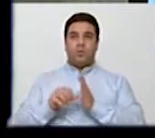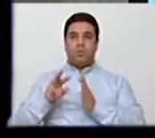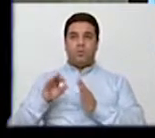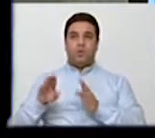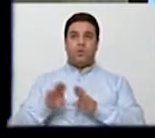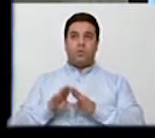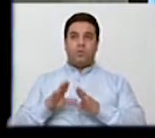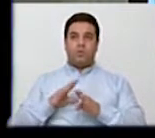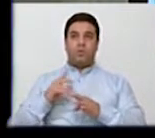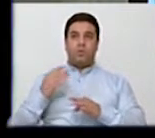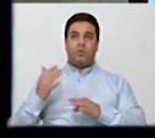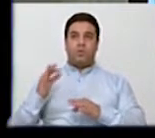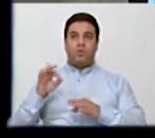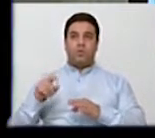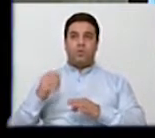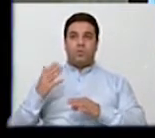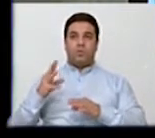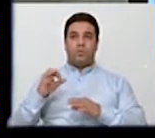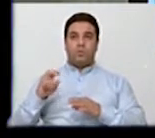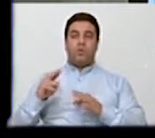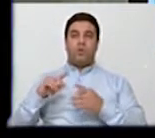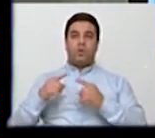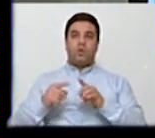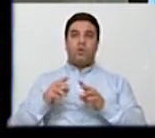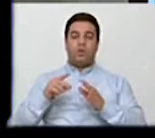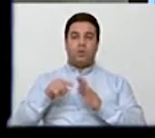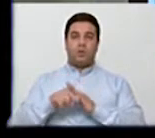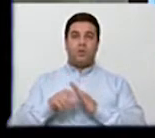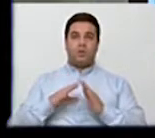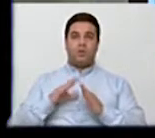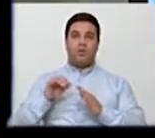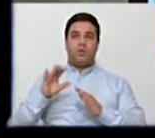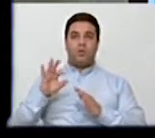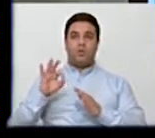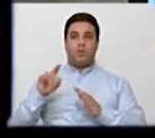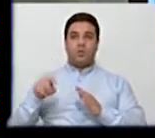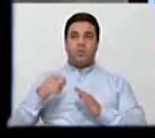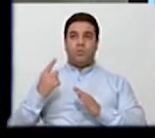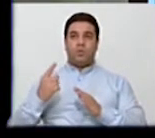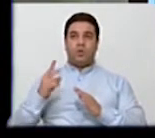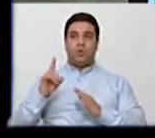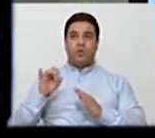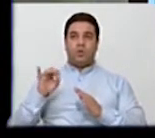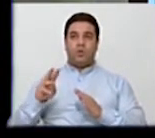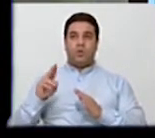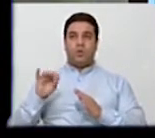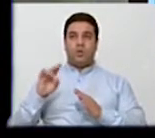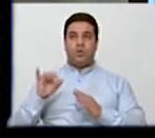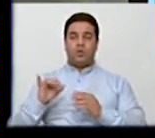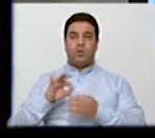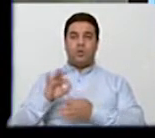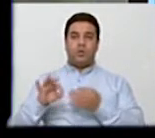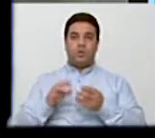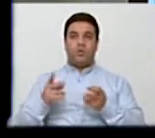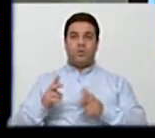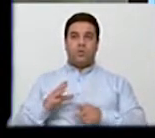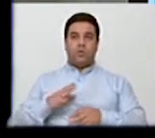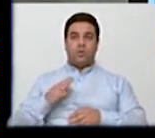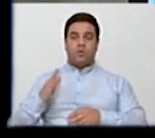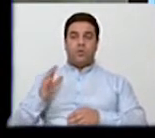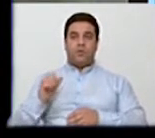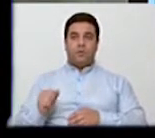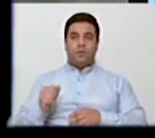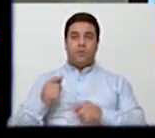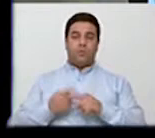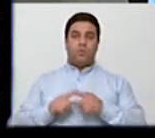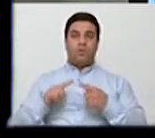Demak, 0.15 mol reaksiyaga kirishib ketdi va 0.11 mol xlorid kislota ortib qoldi. Va